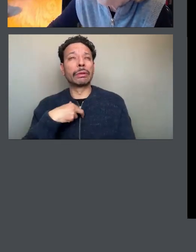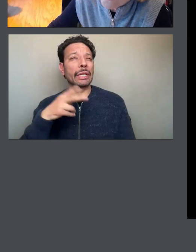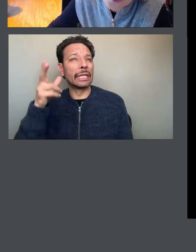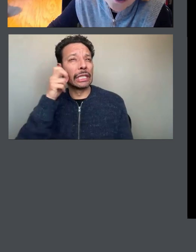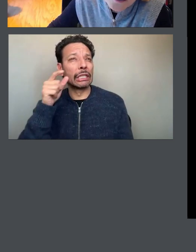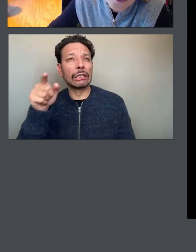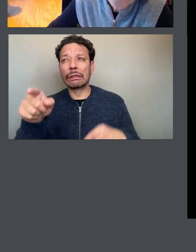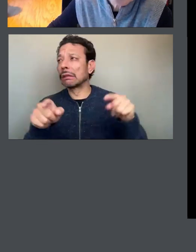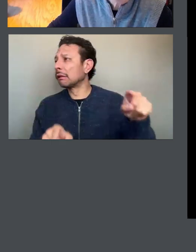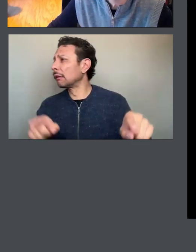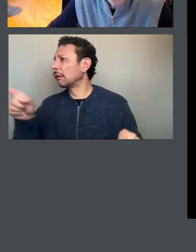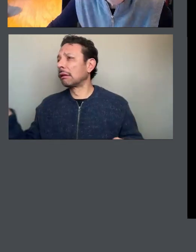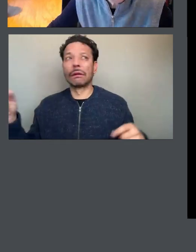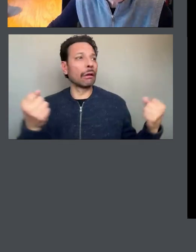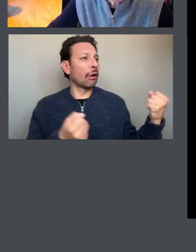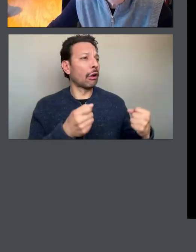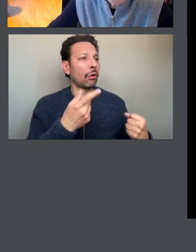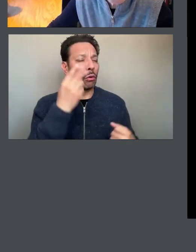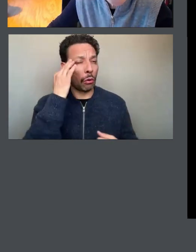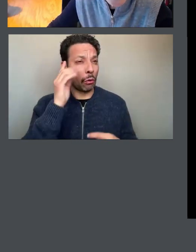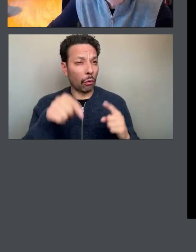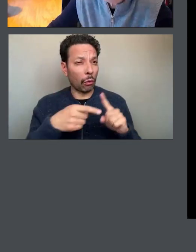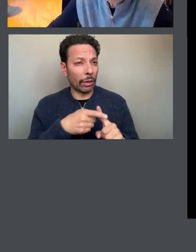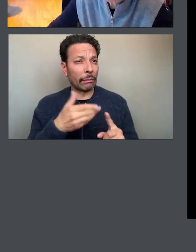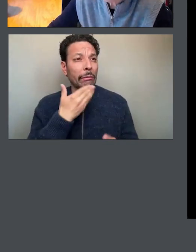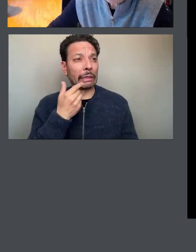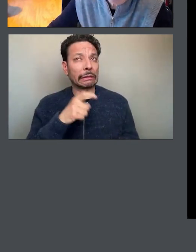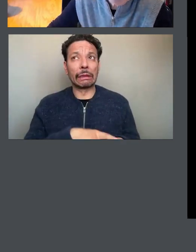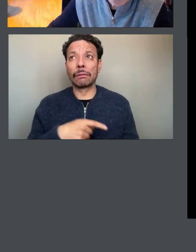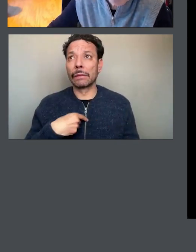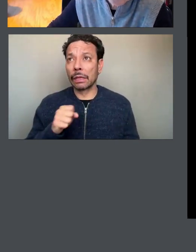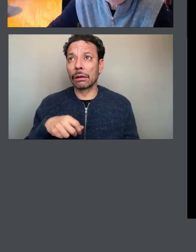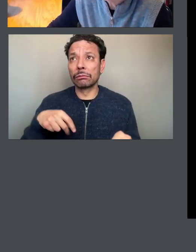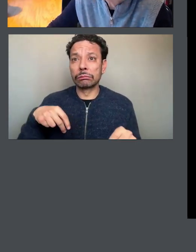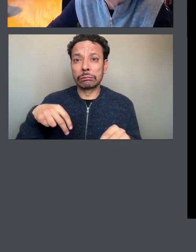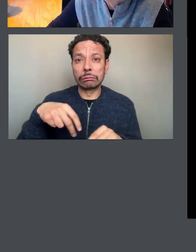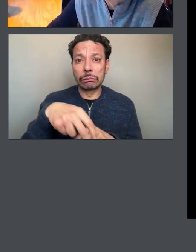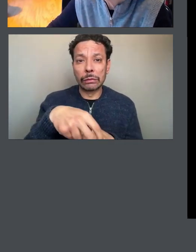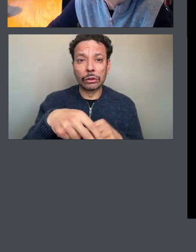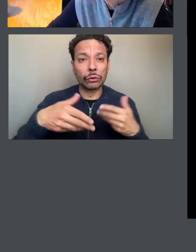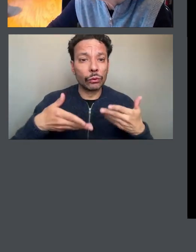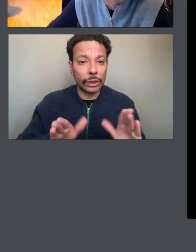all directions to know when is the best time to cross the street.